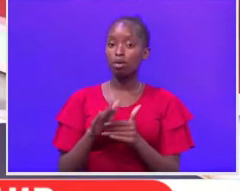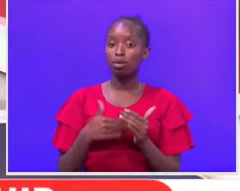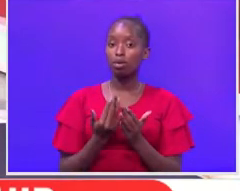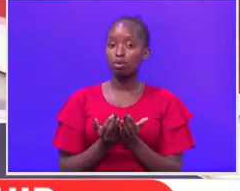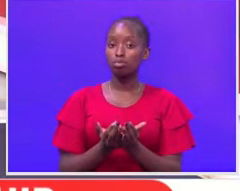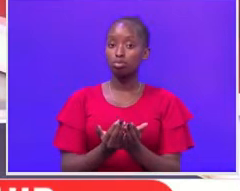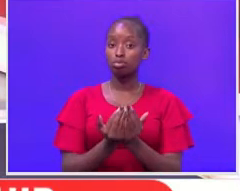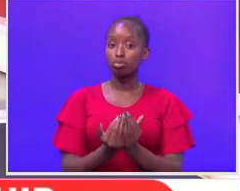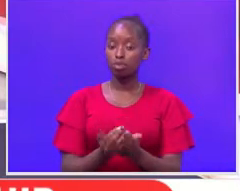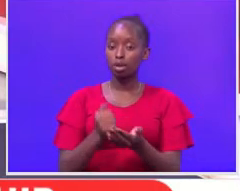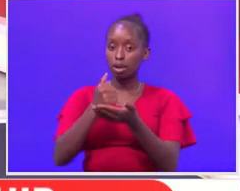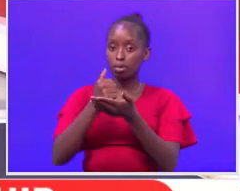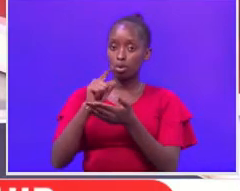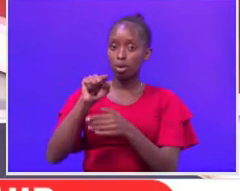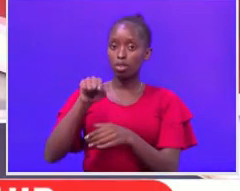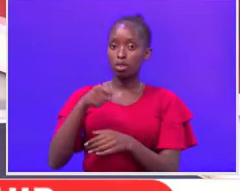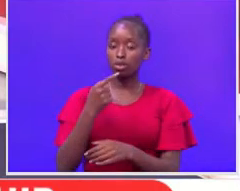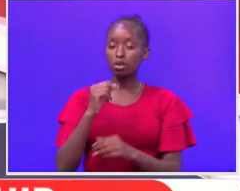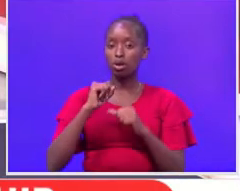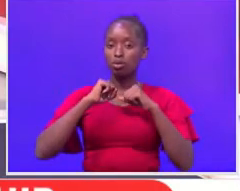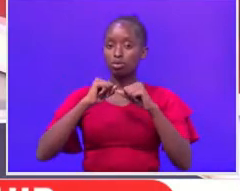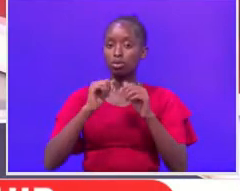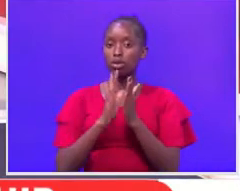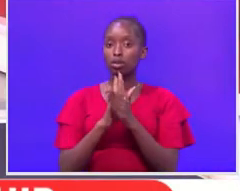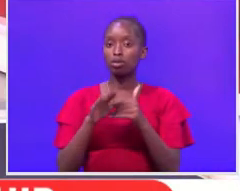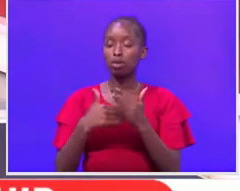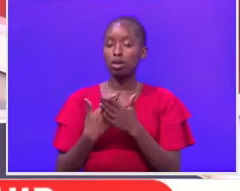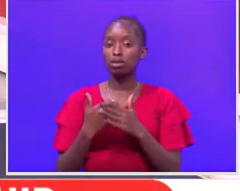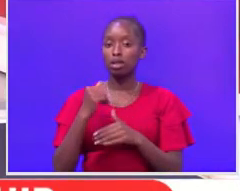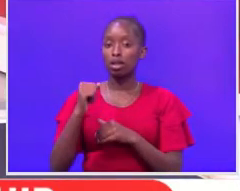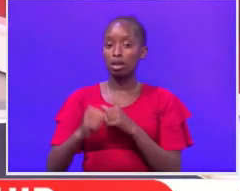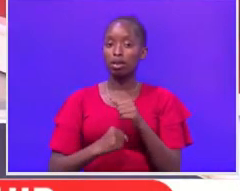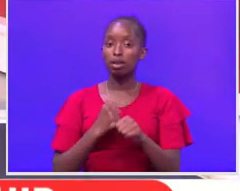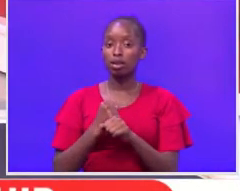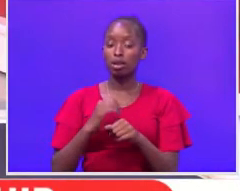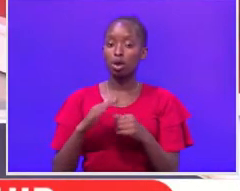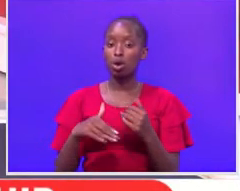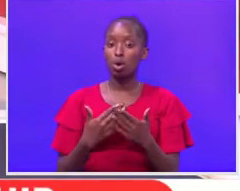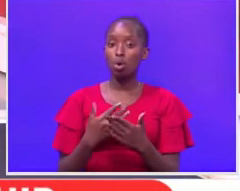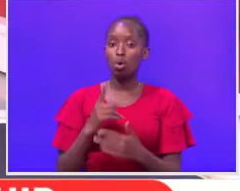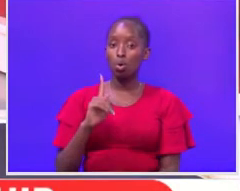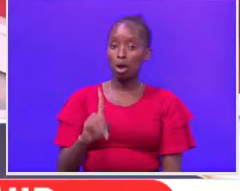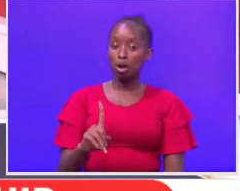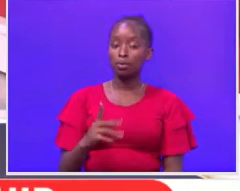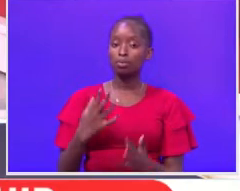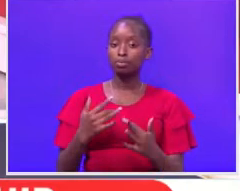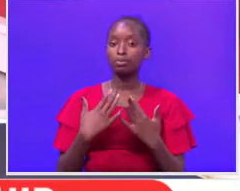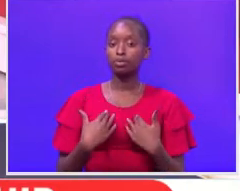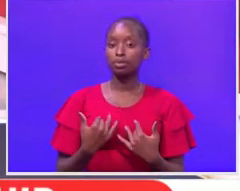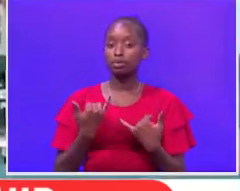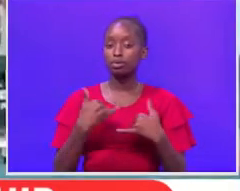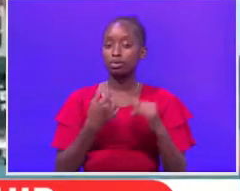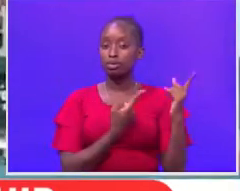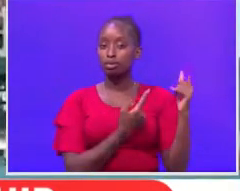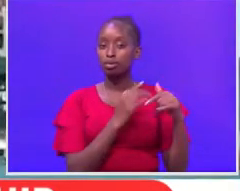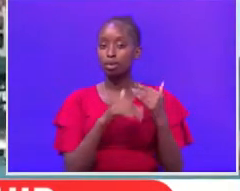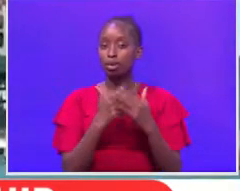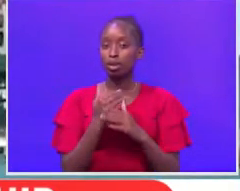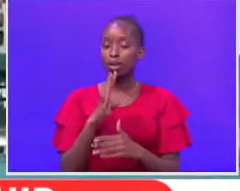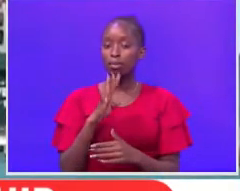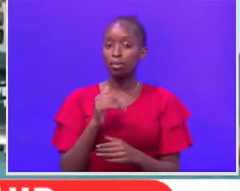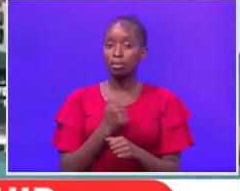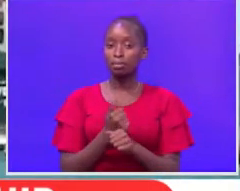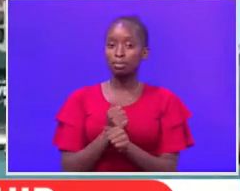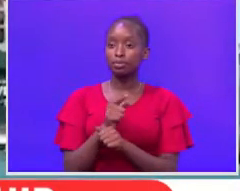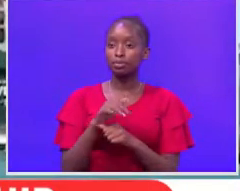1,000 officers and ratings per year. Speaking in Nairobi, Principal Secretary for Shipping and Maritime Affairs, Geoffrey